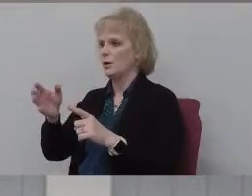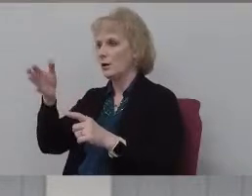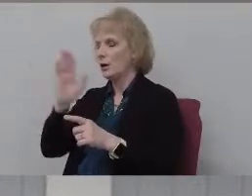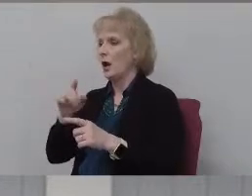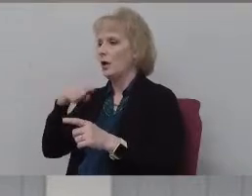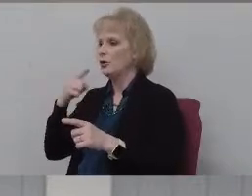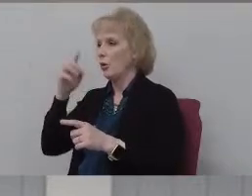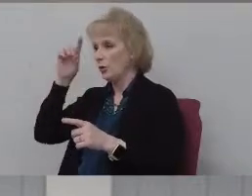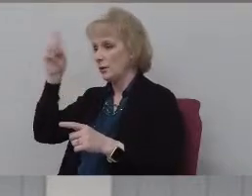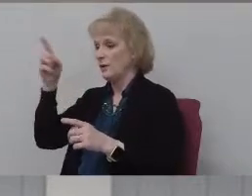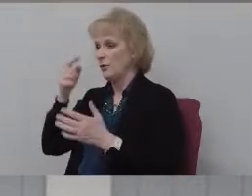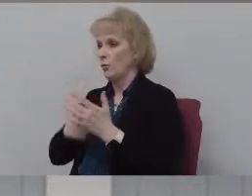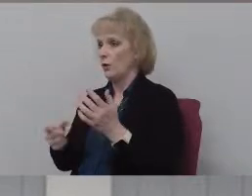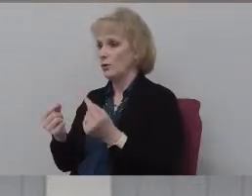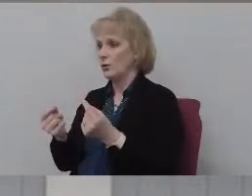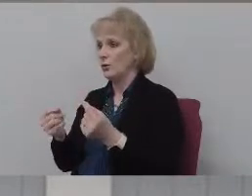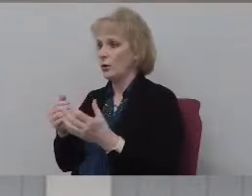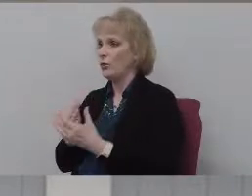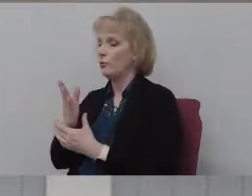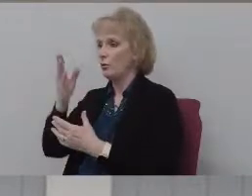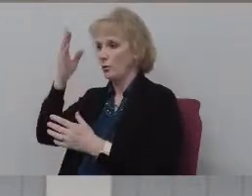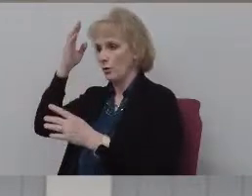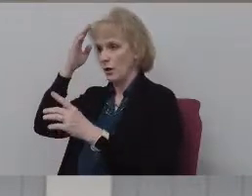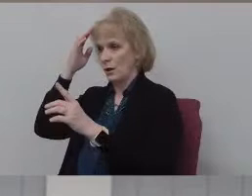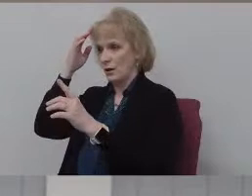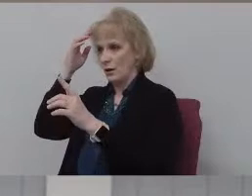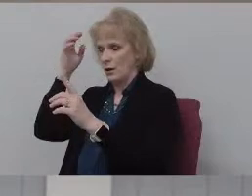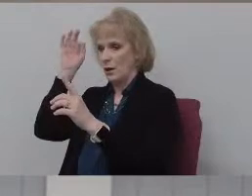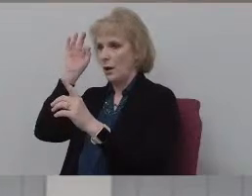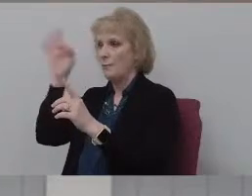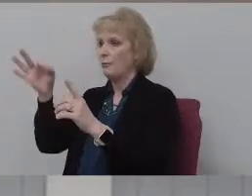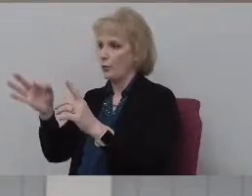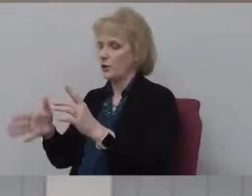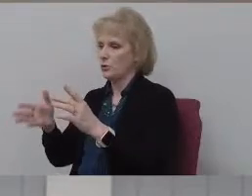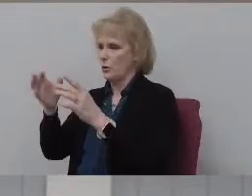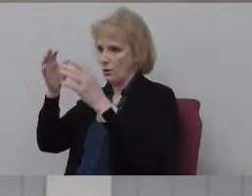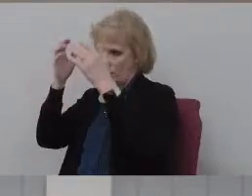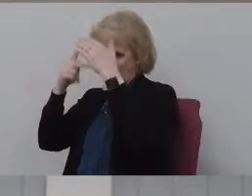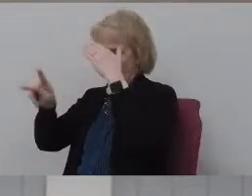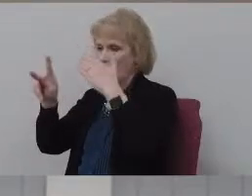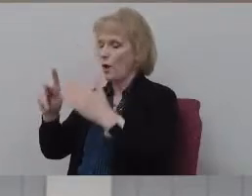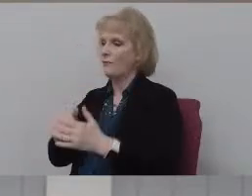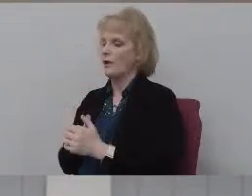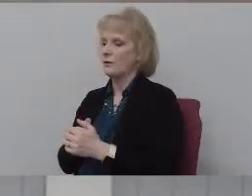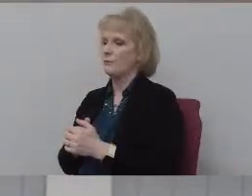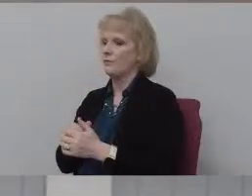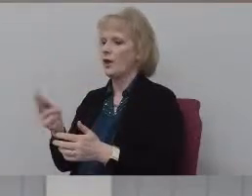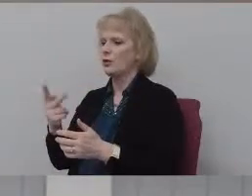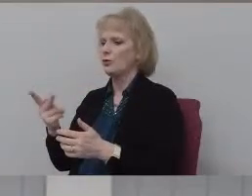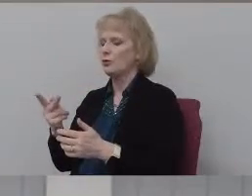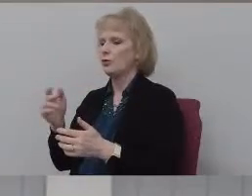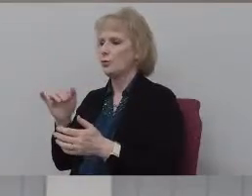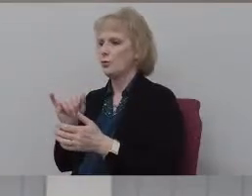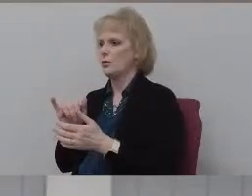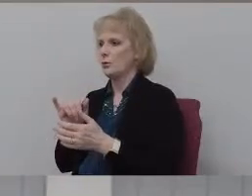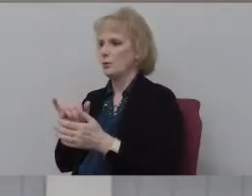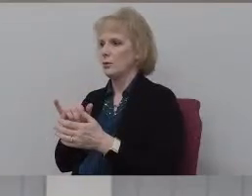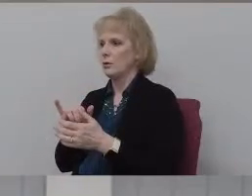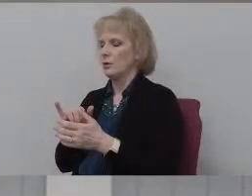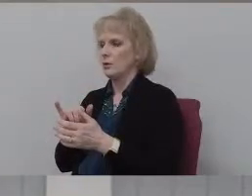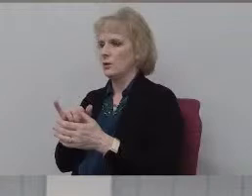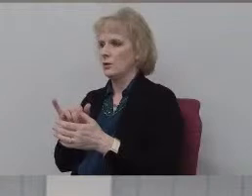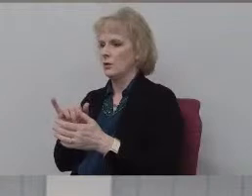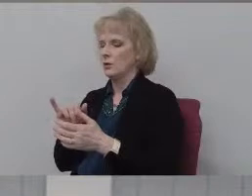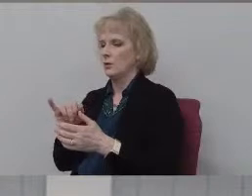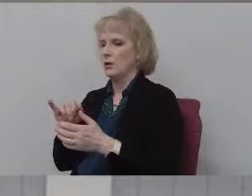do through prophets. There were two of them that we know of that God used in David's life. Their names are